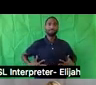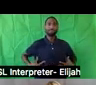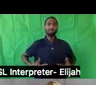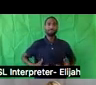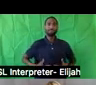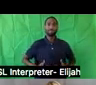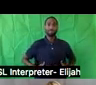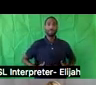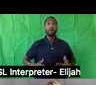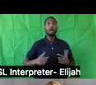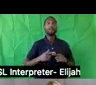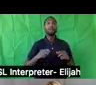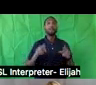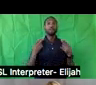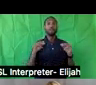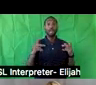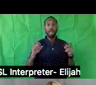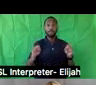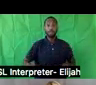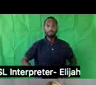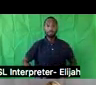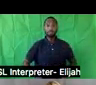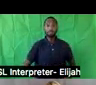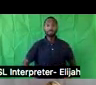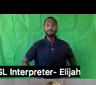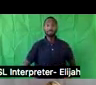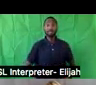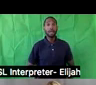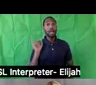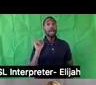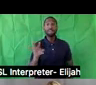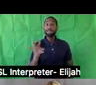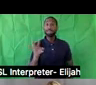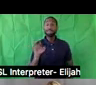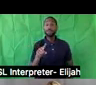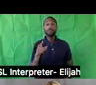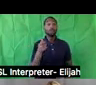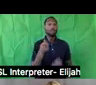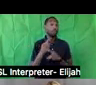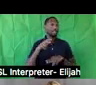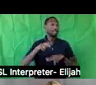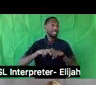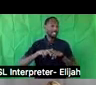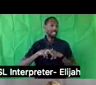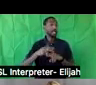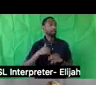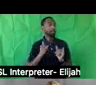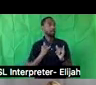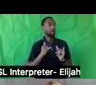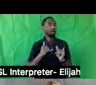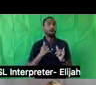And then down into your hips. And if you're sitting like me, just kind